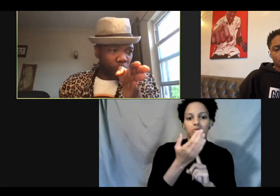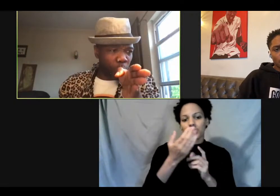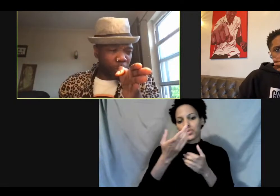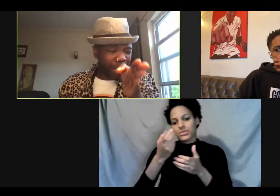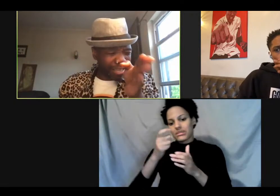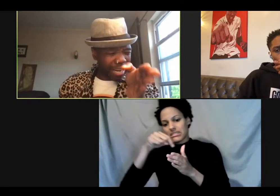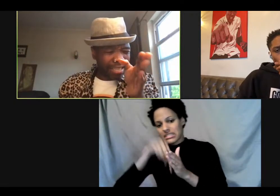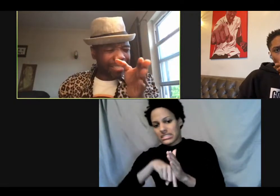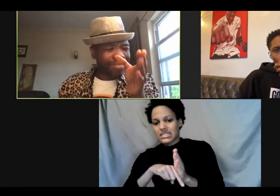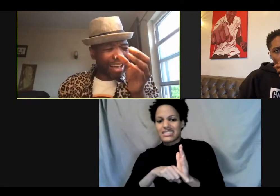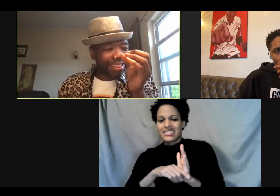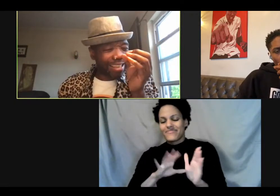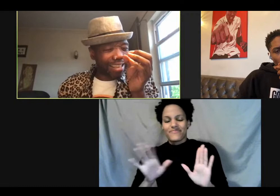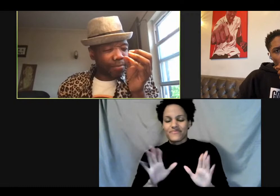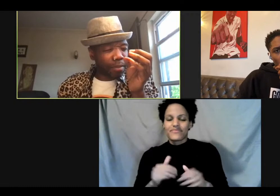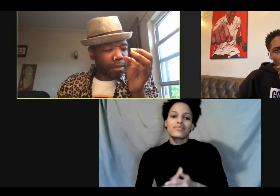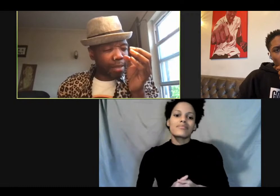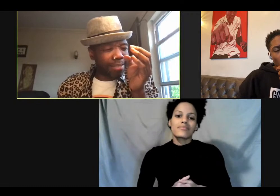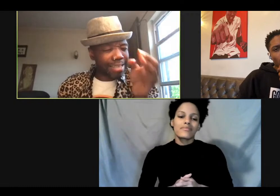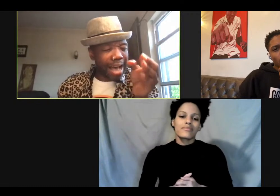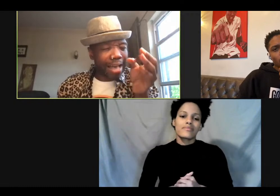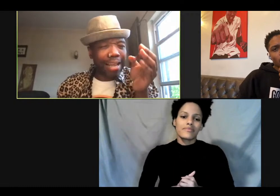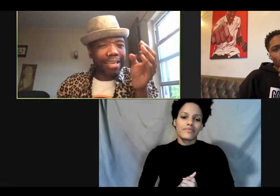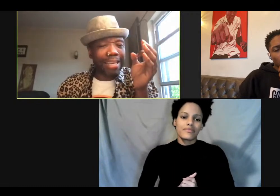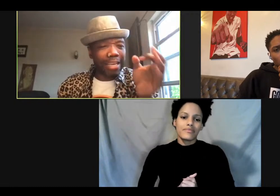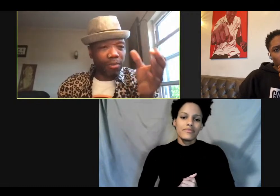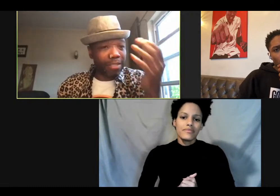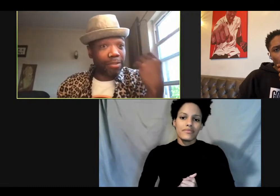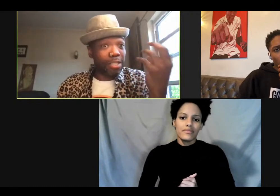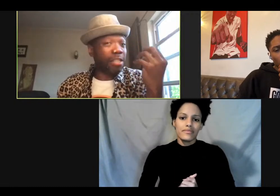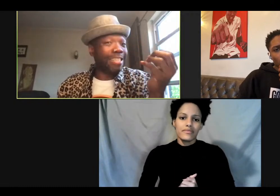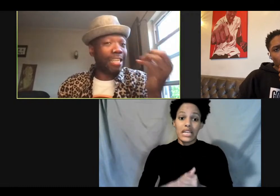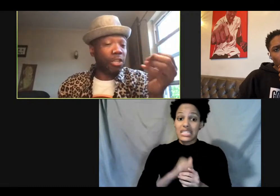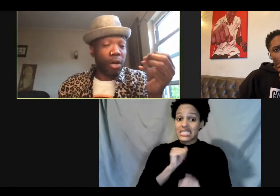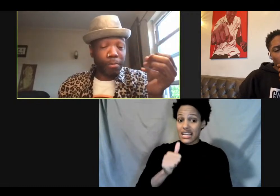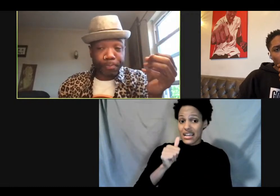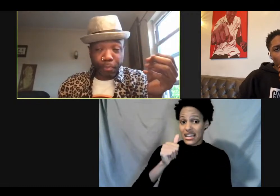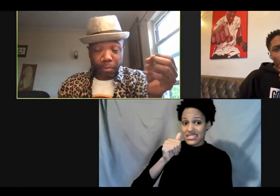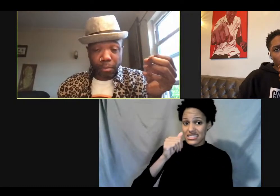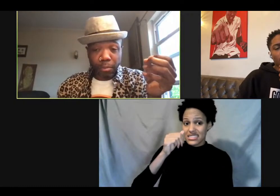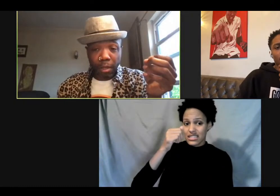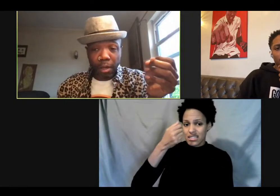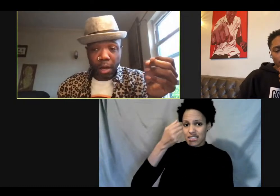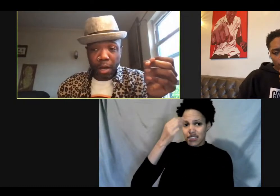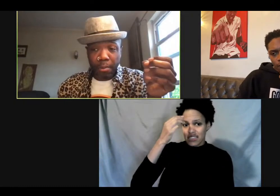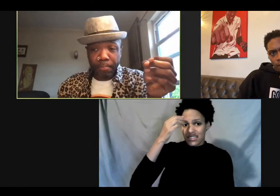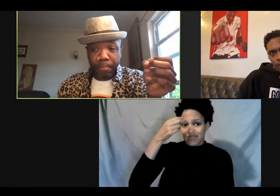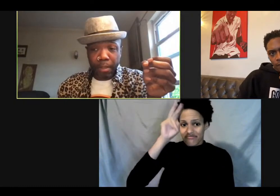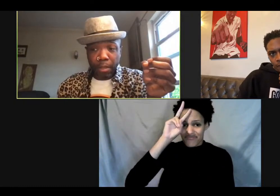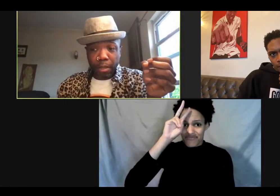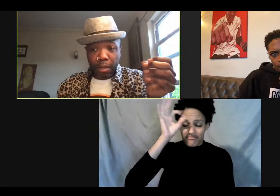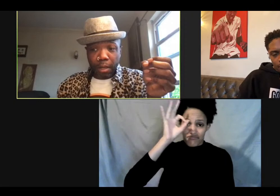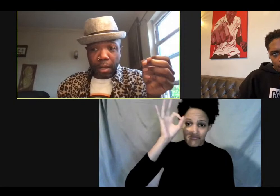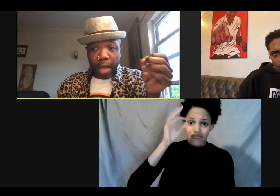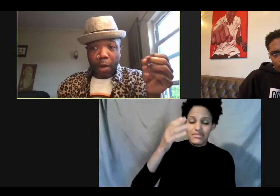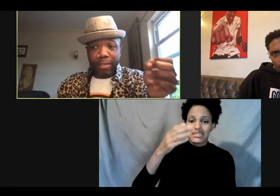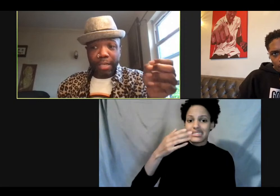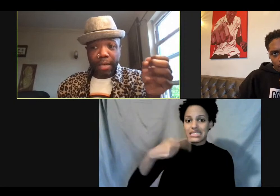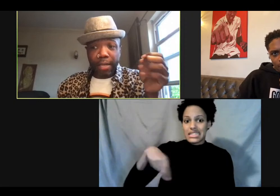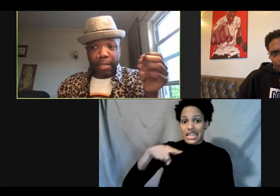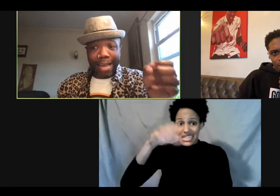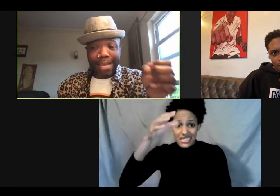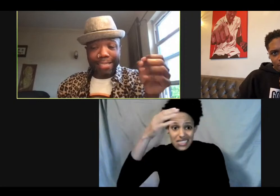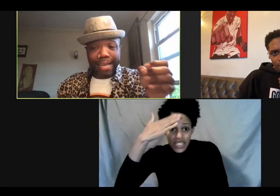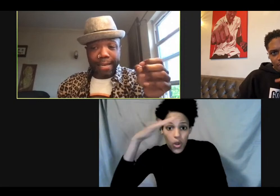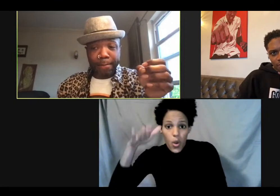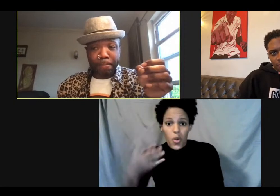too, again, because it's not like ignorance. It's just because they didn't know. Yeah. I was in a